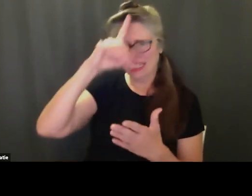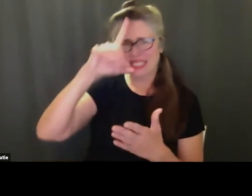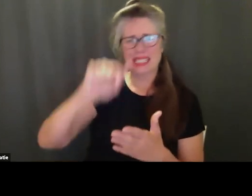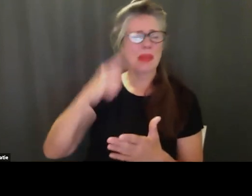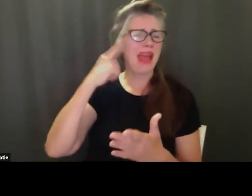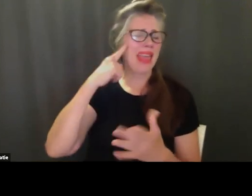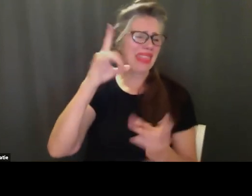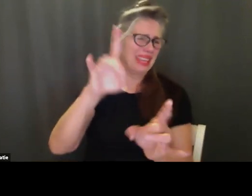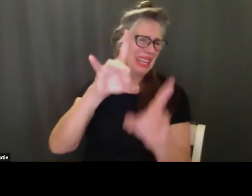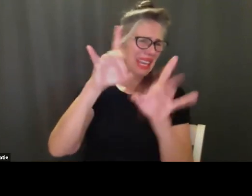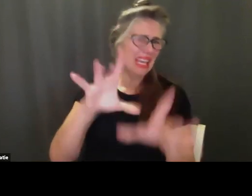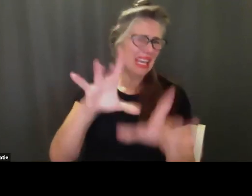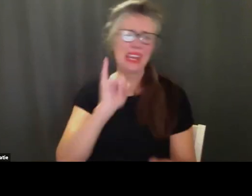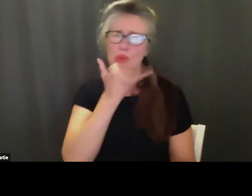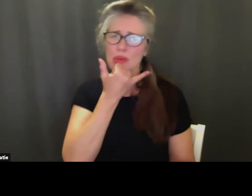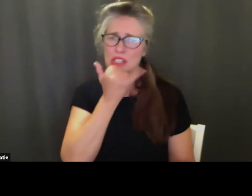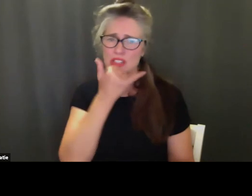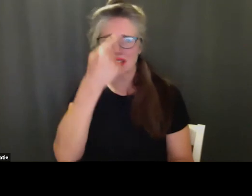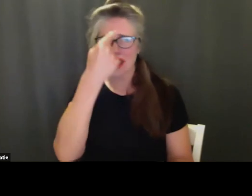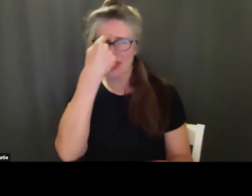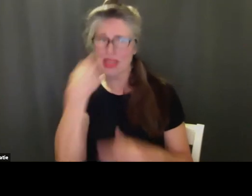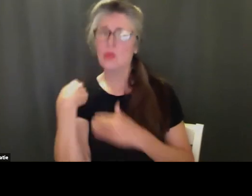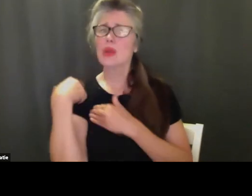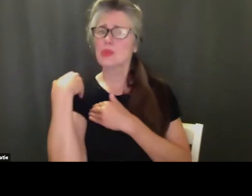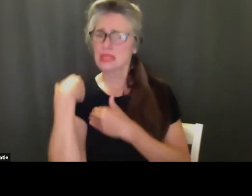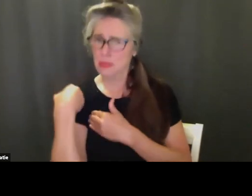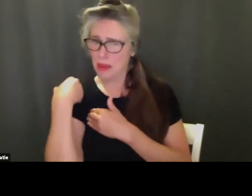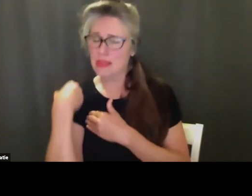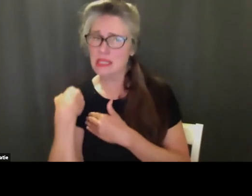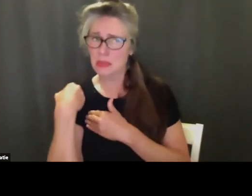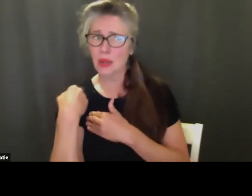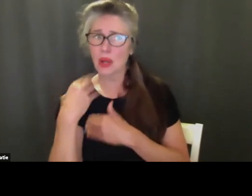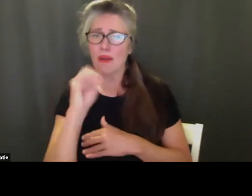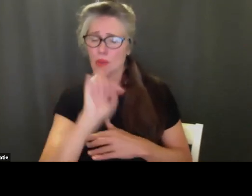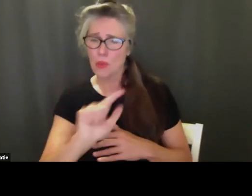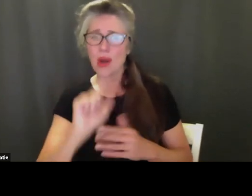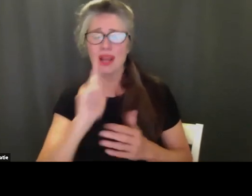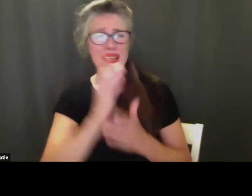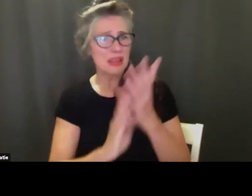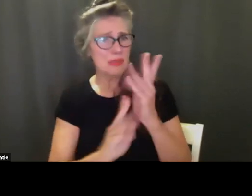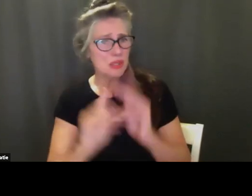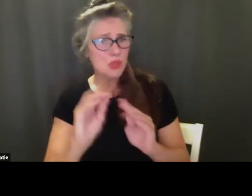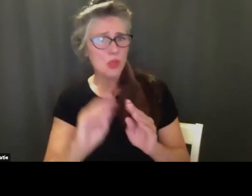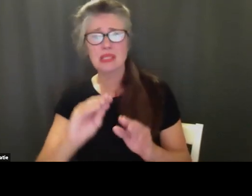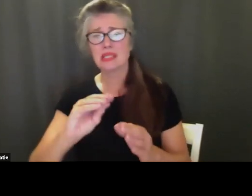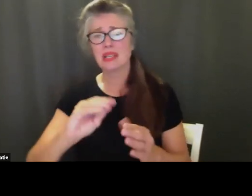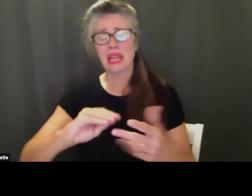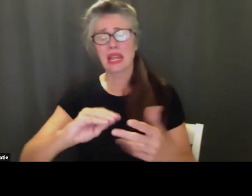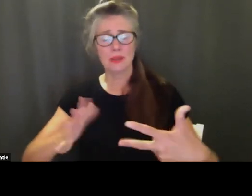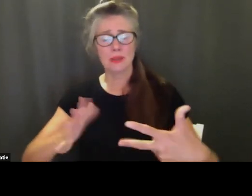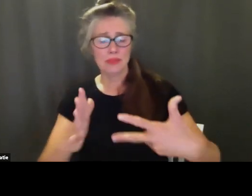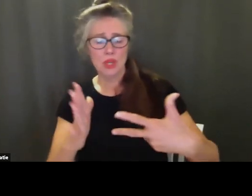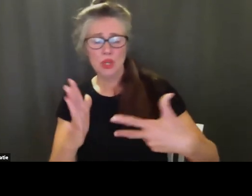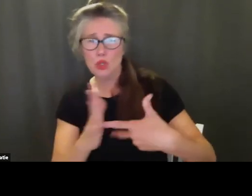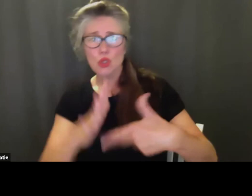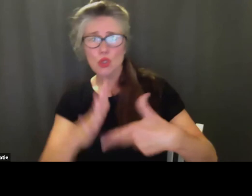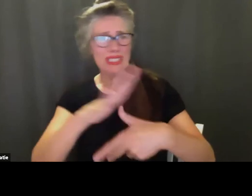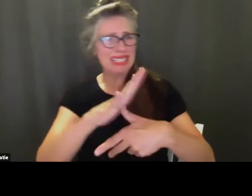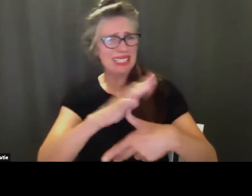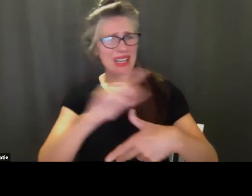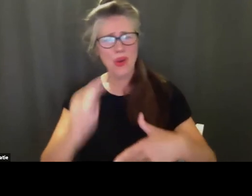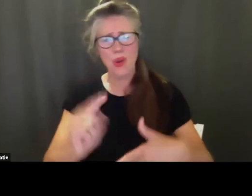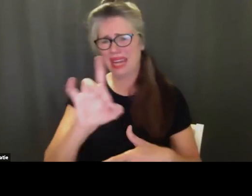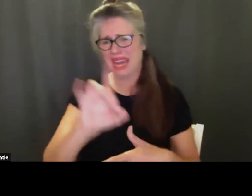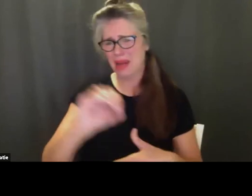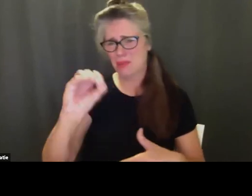and appropriate education. And some of our students at La Cuesta, juniors and seniors, only 8% are proficient. And I just don't feel